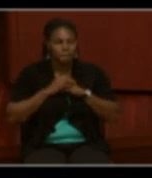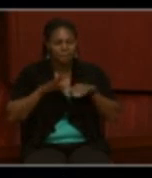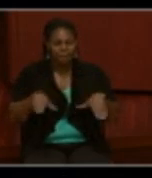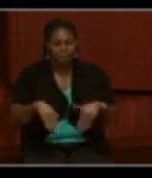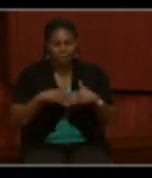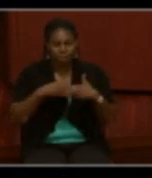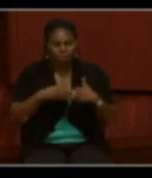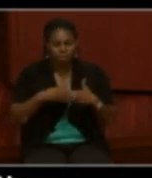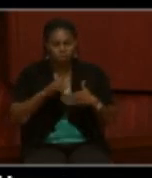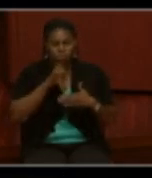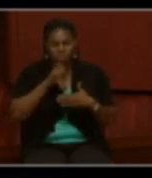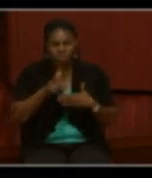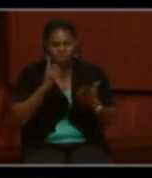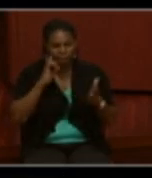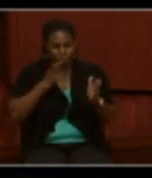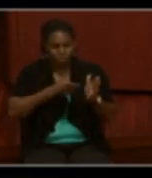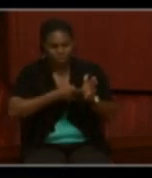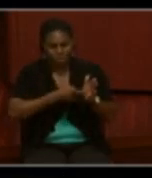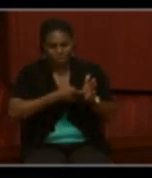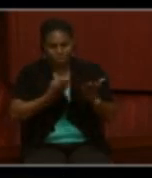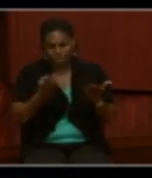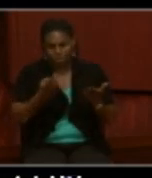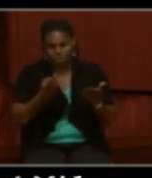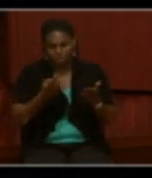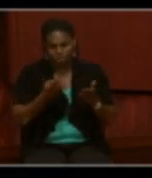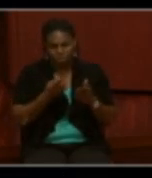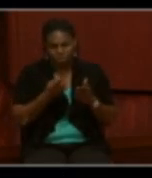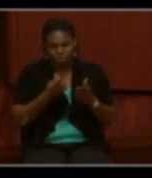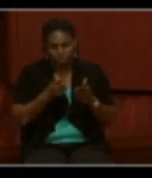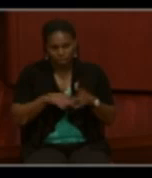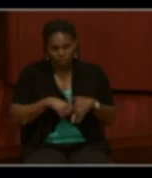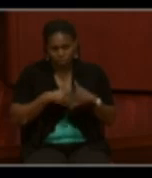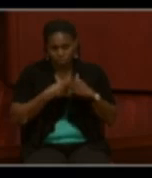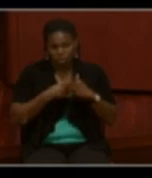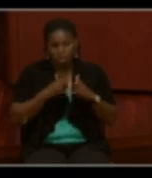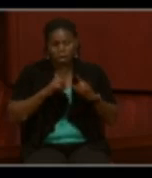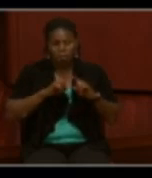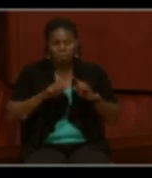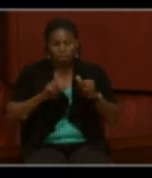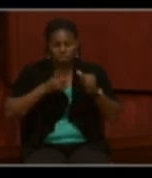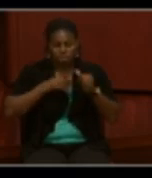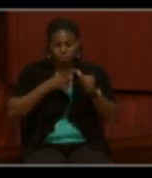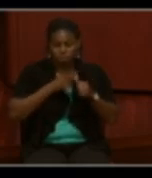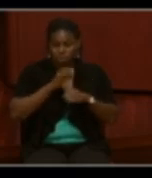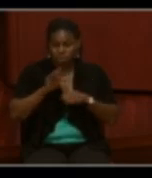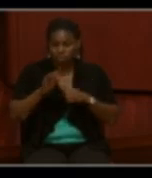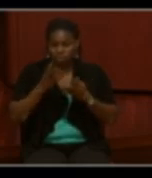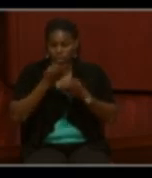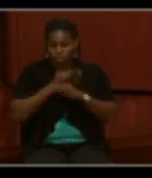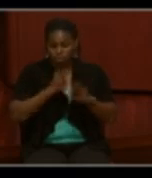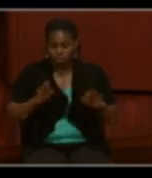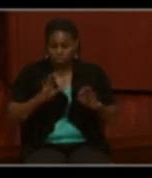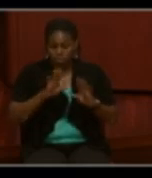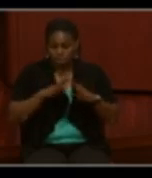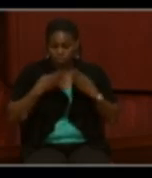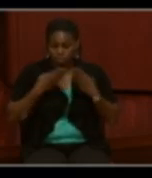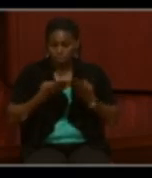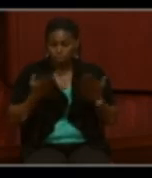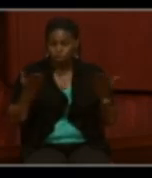officially recognized. So one of the first functions of the Freedmen's Bureau was to